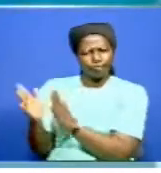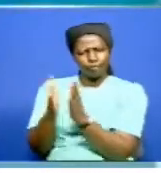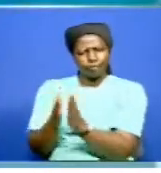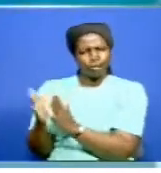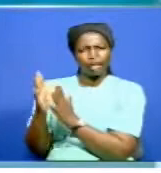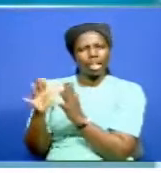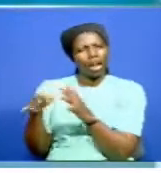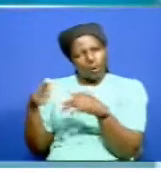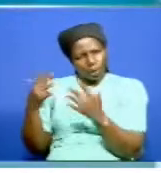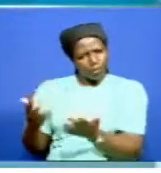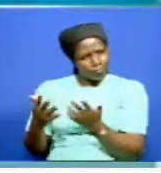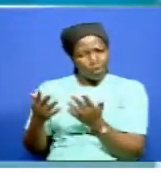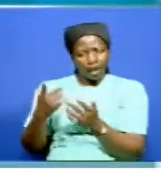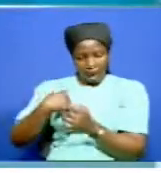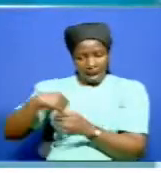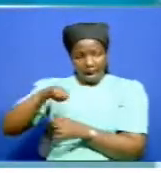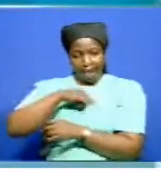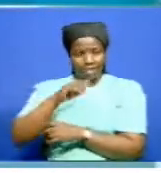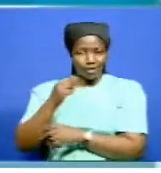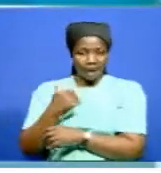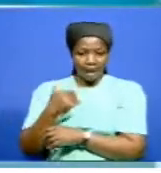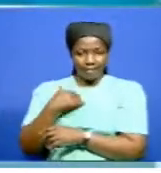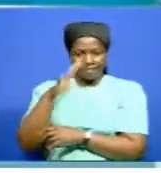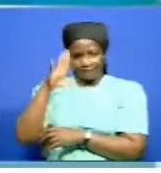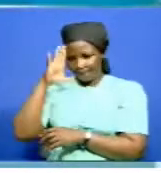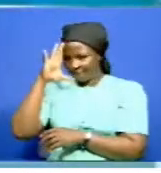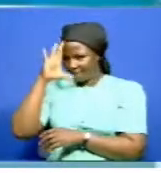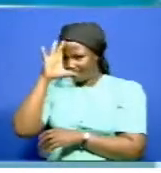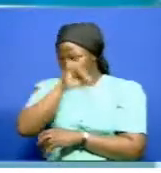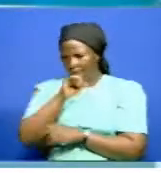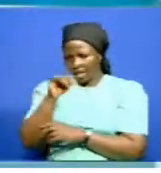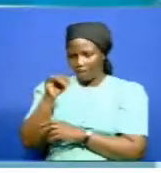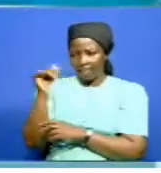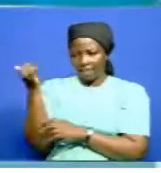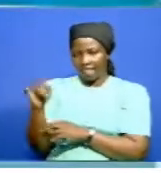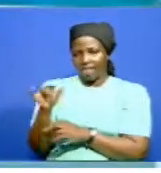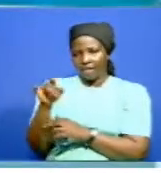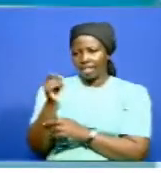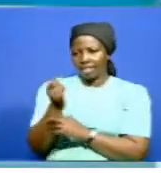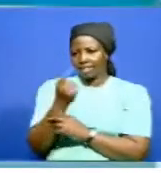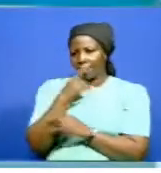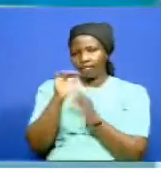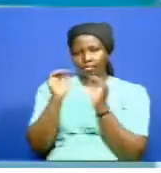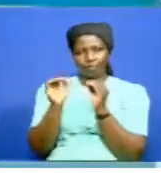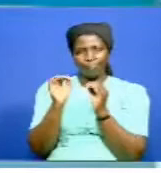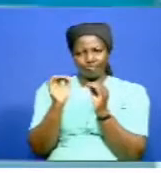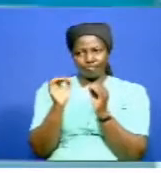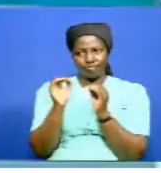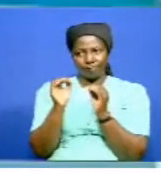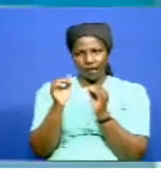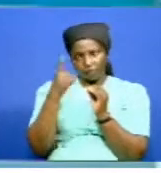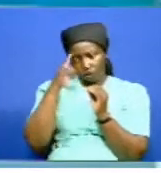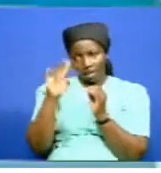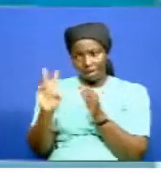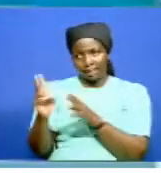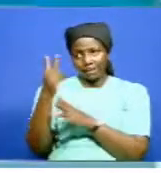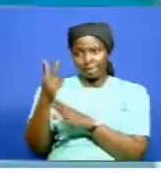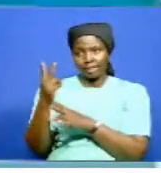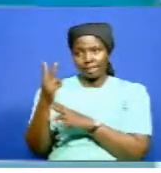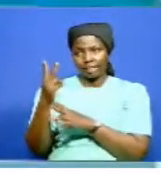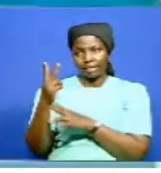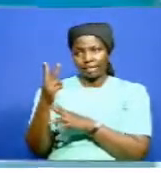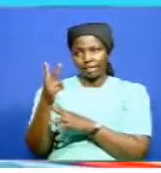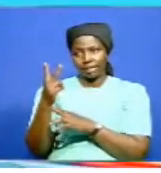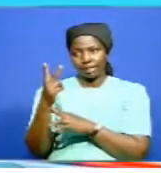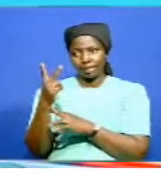way that we will not have a miss out of any of those commodities for the second dose.